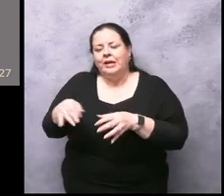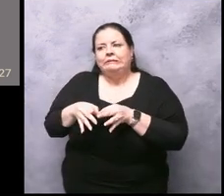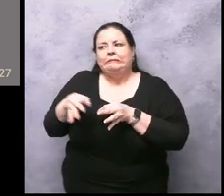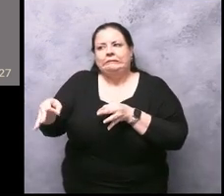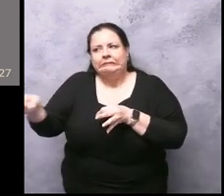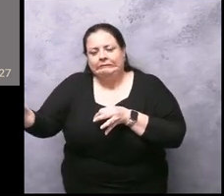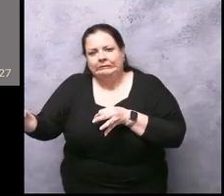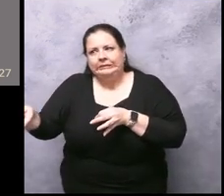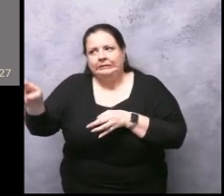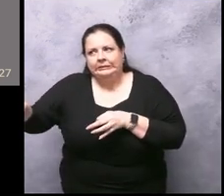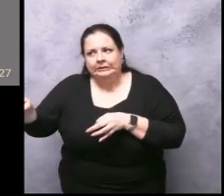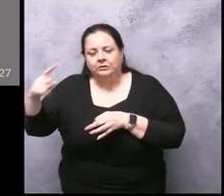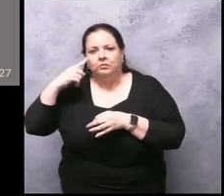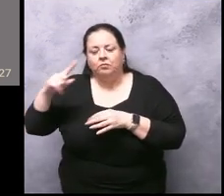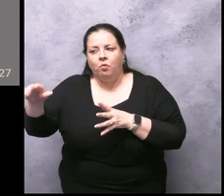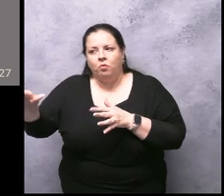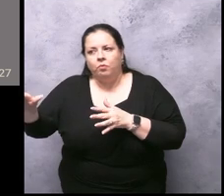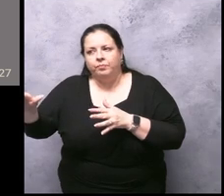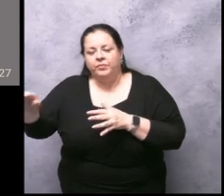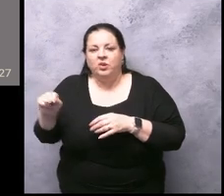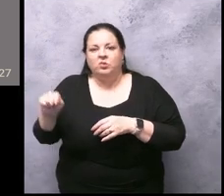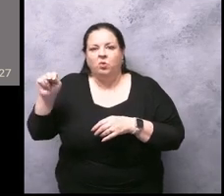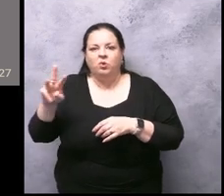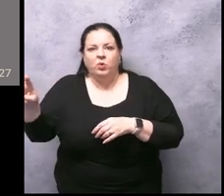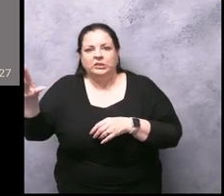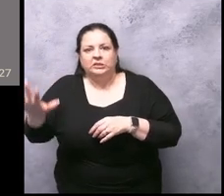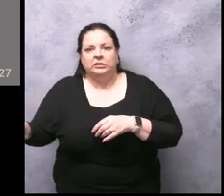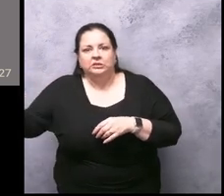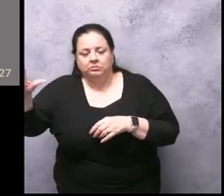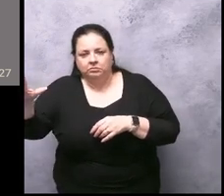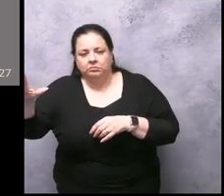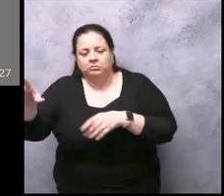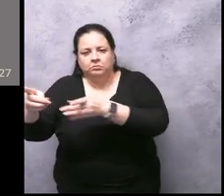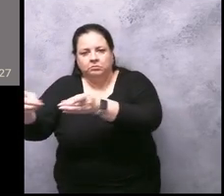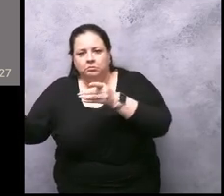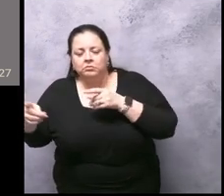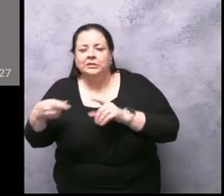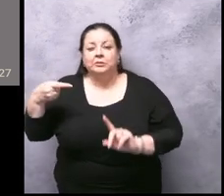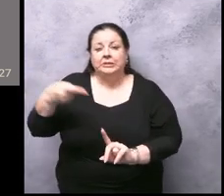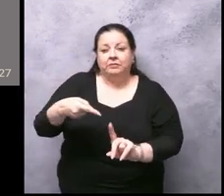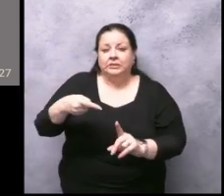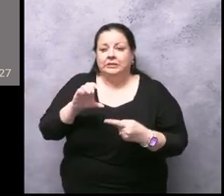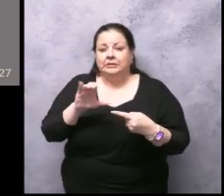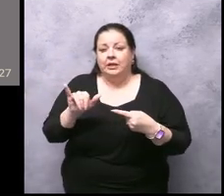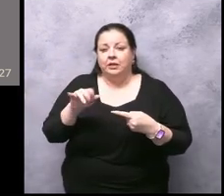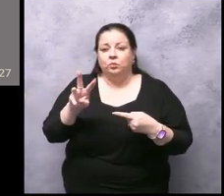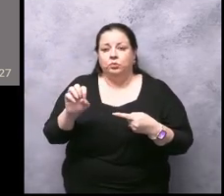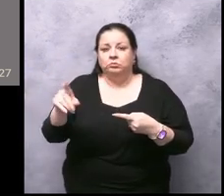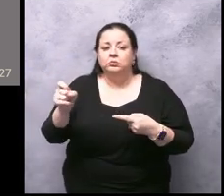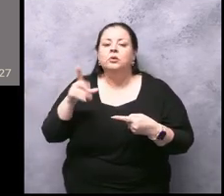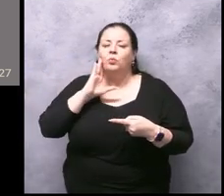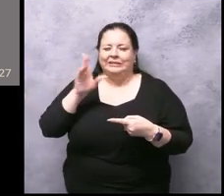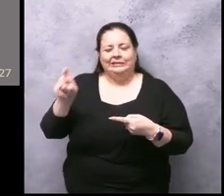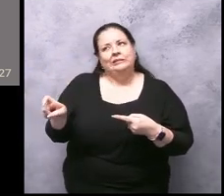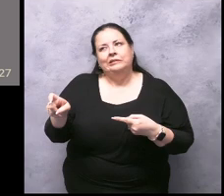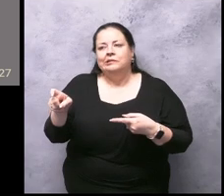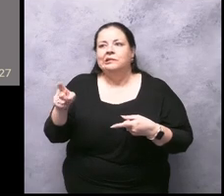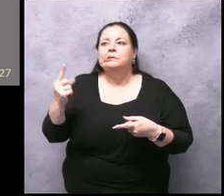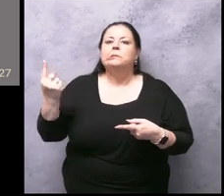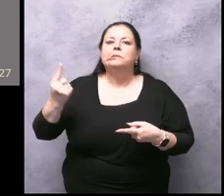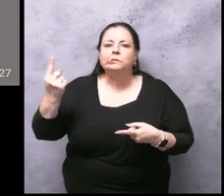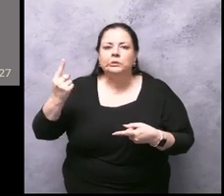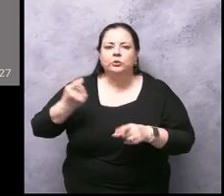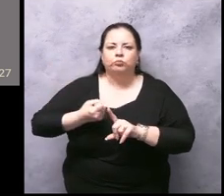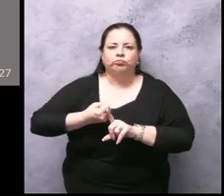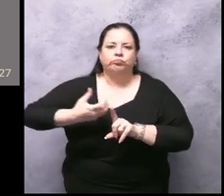capacity in the northwest part of the district. Specifically, Cy Woods is projected to need some kind of